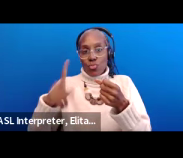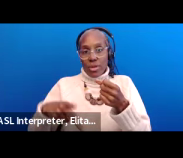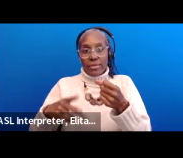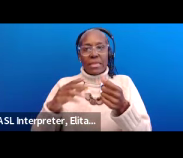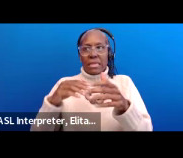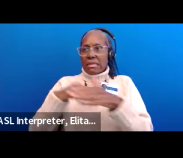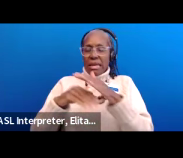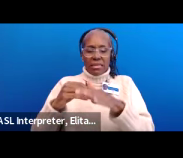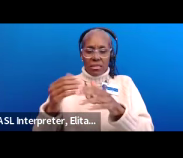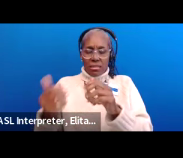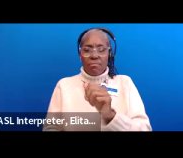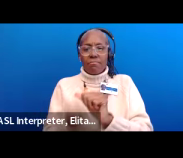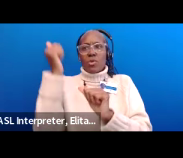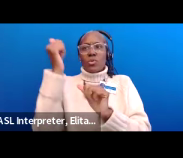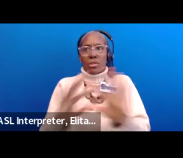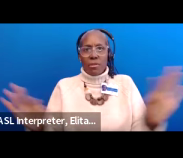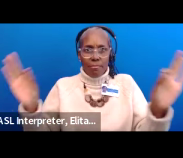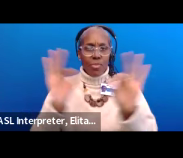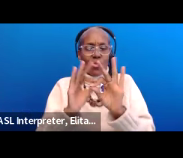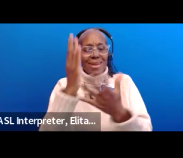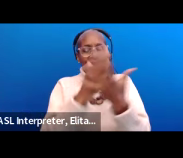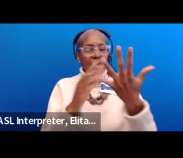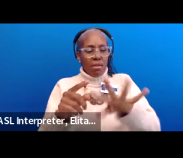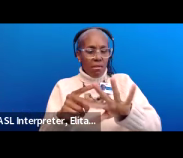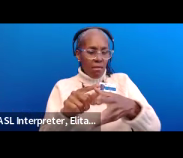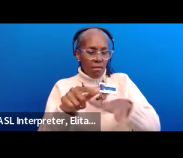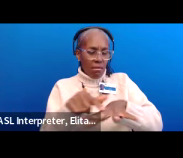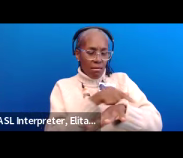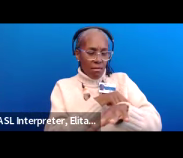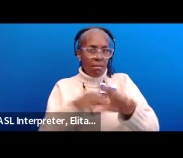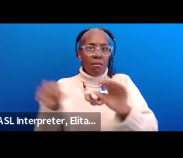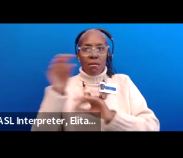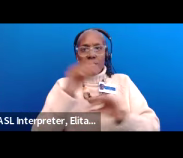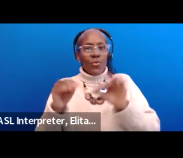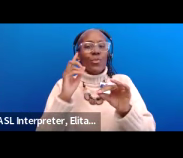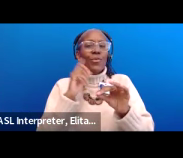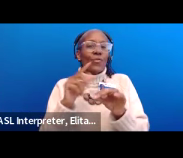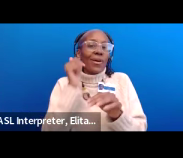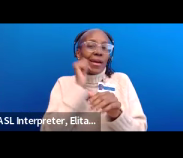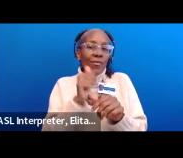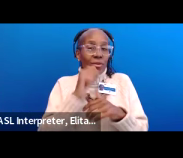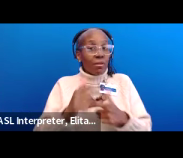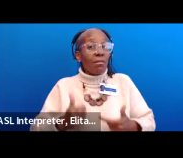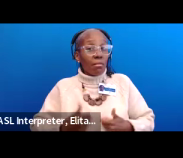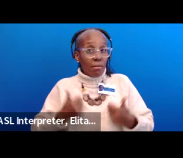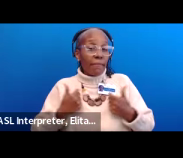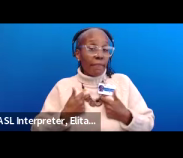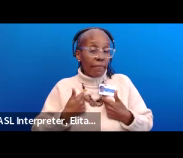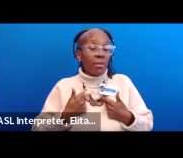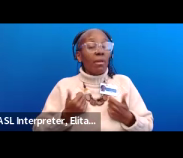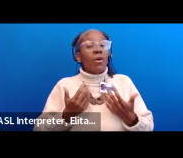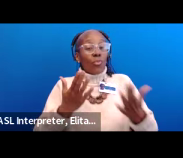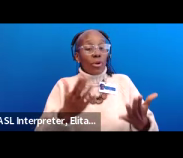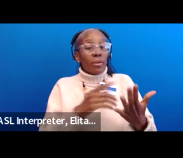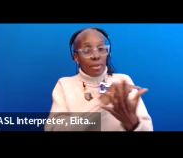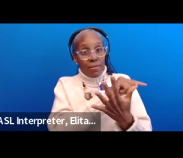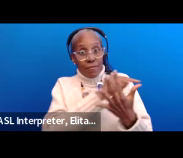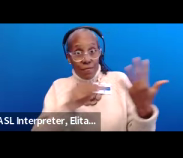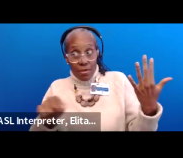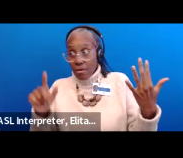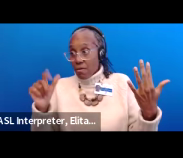the most key movements of the hands and arms that are needed in daily life. And so we certainly recommend always using